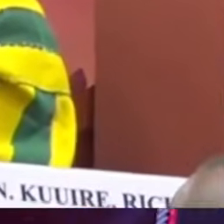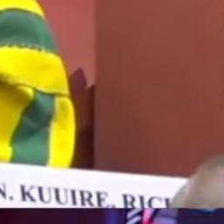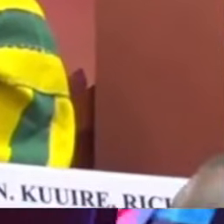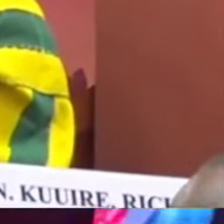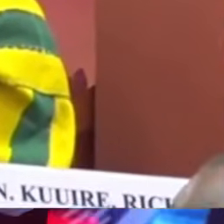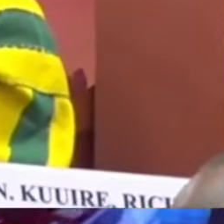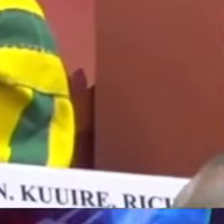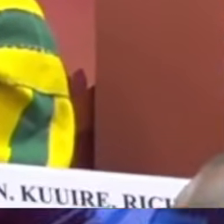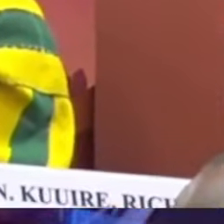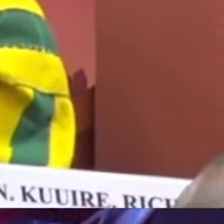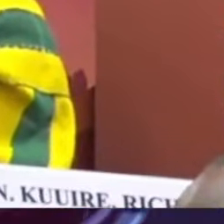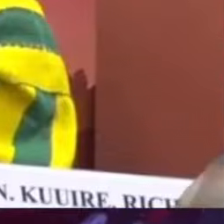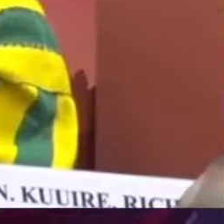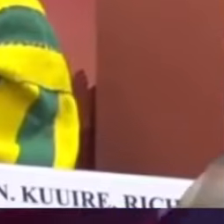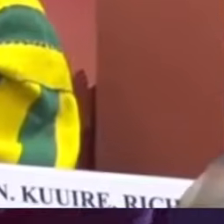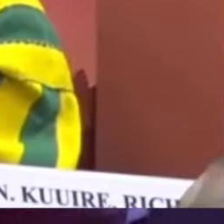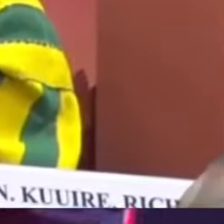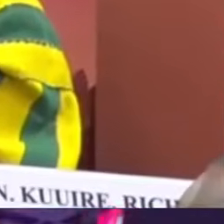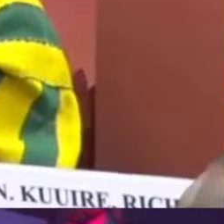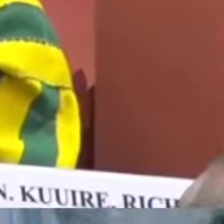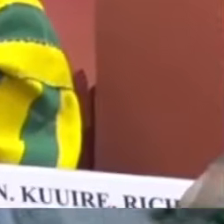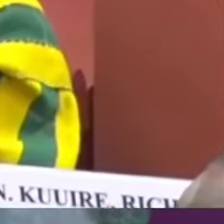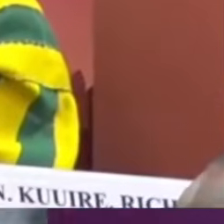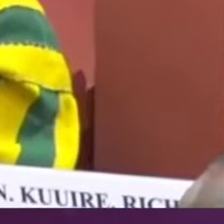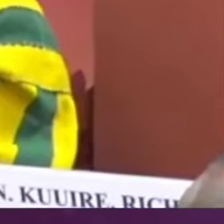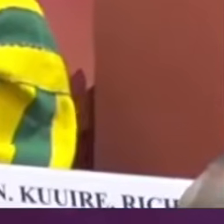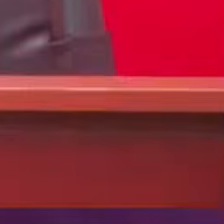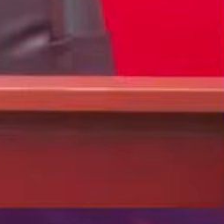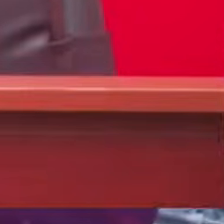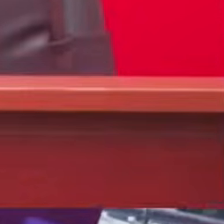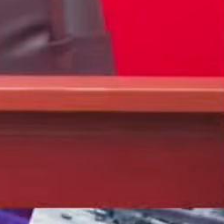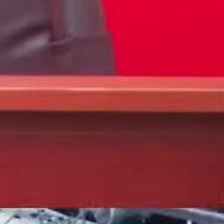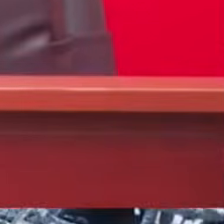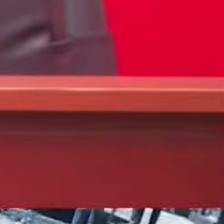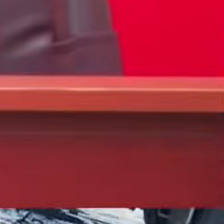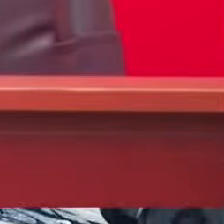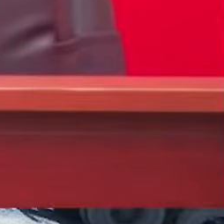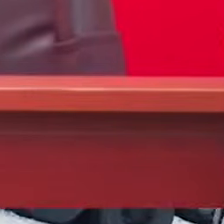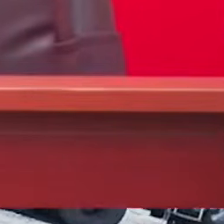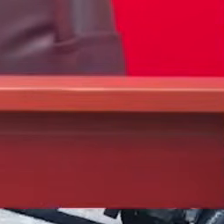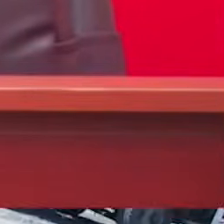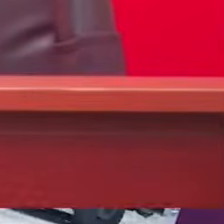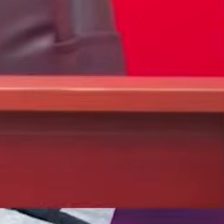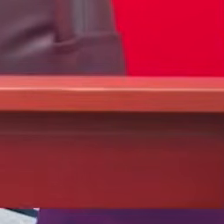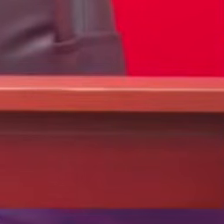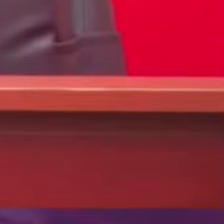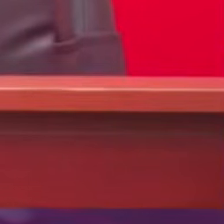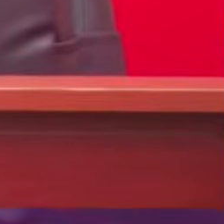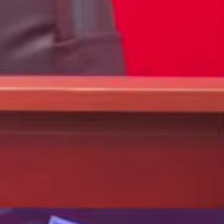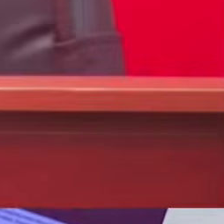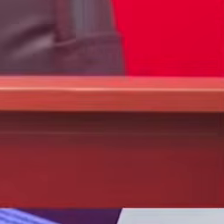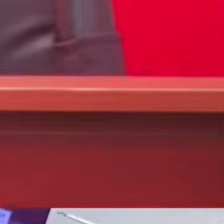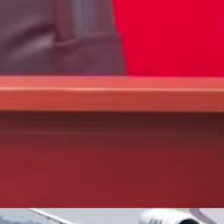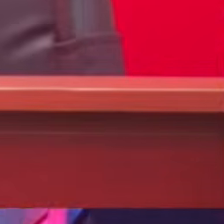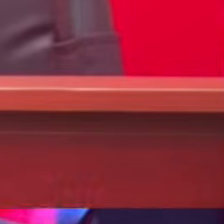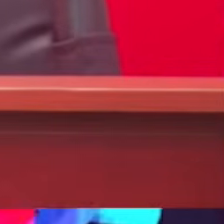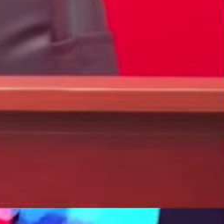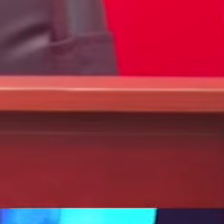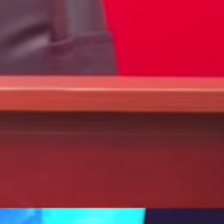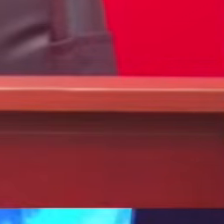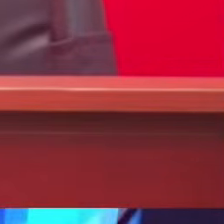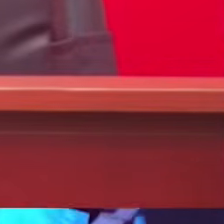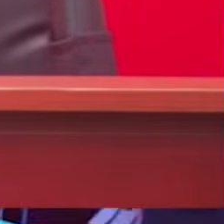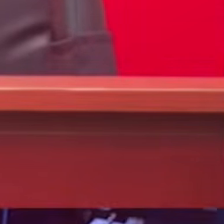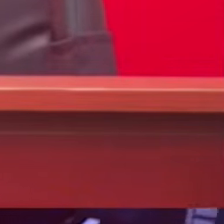direct our committee to follow up on the process. And then